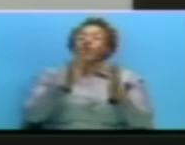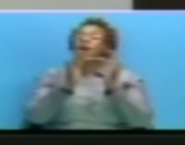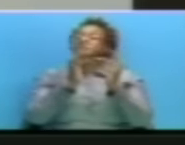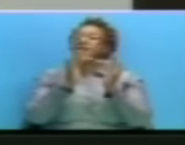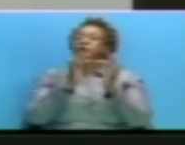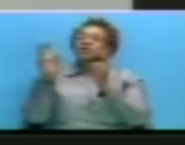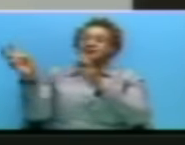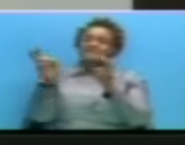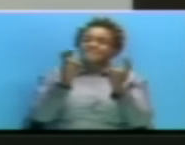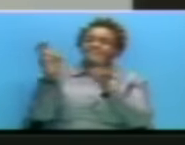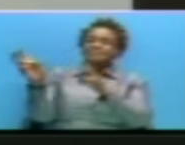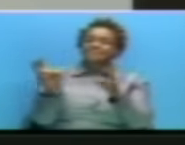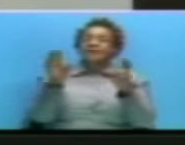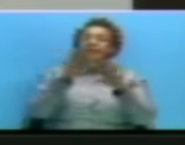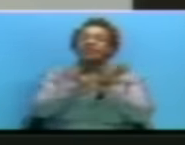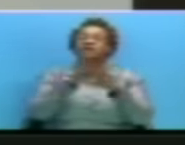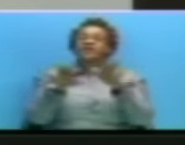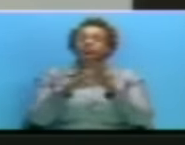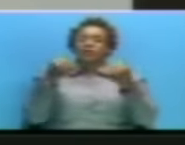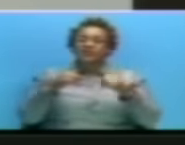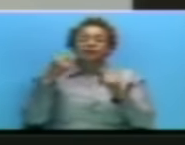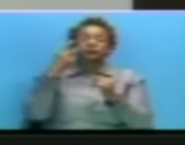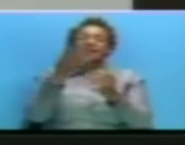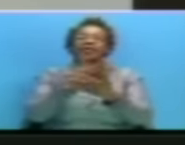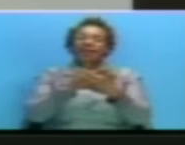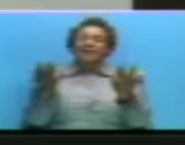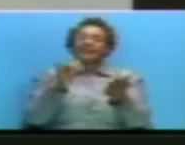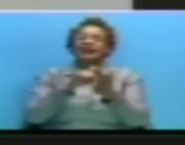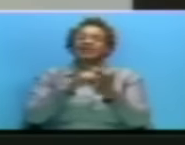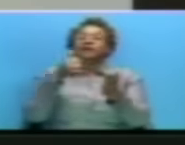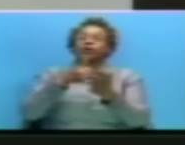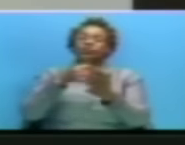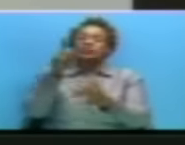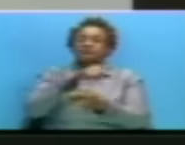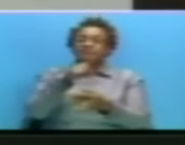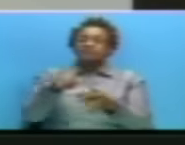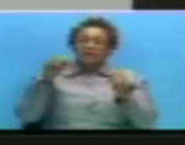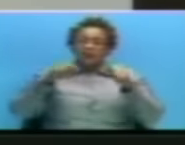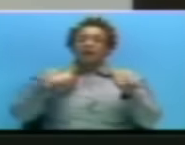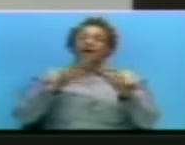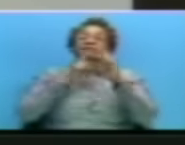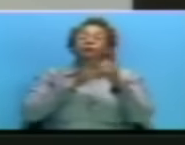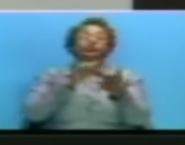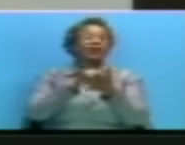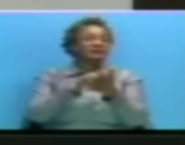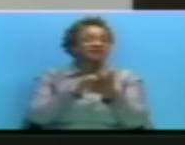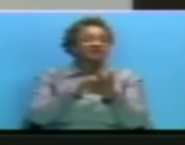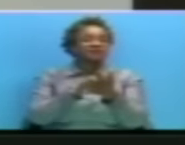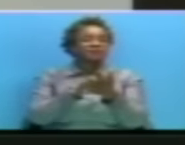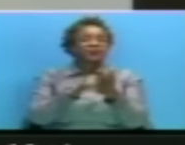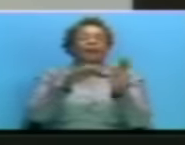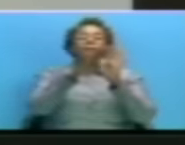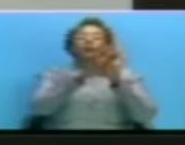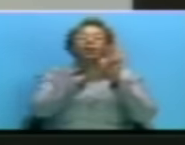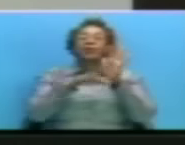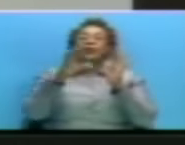picked everything because we were looking for any of the stuff that includes banning. Could I respond to that and then you do so? Real quick, yes, go ahead. The programming